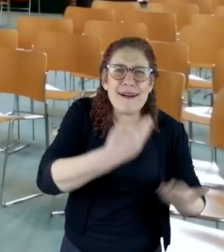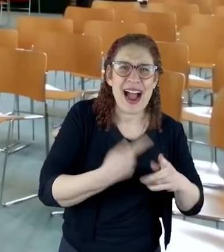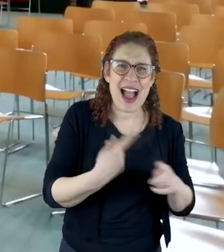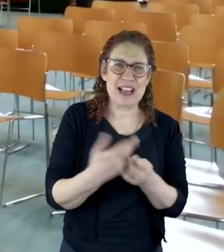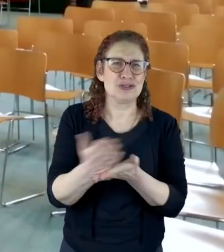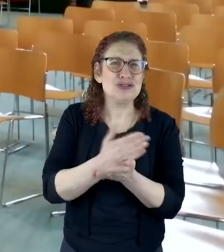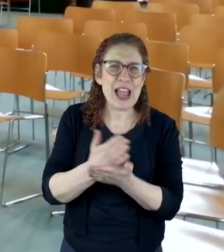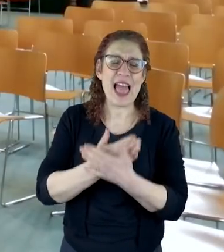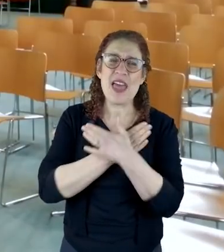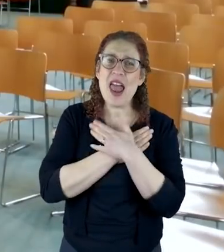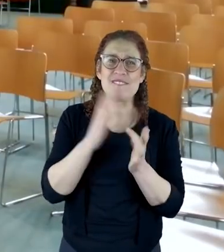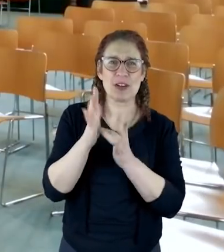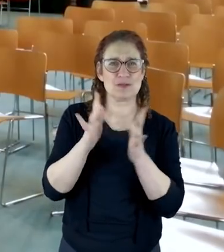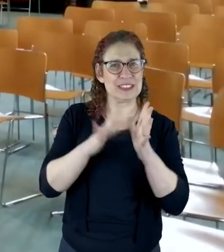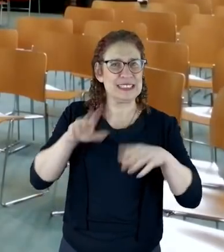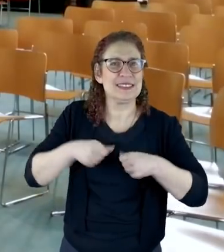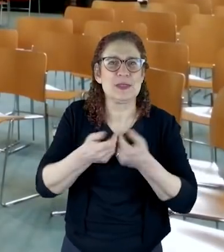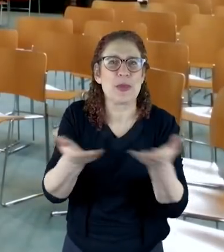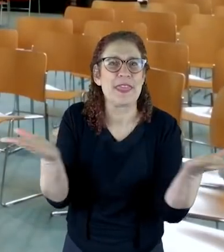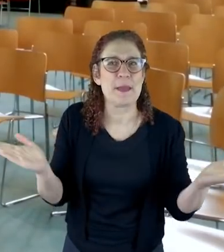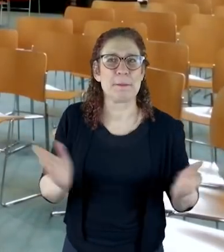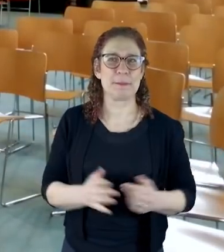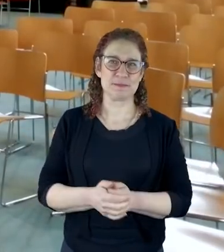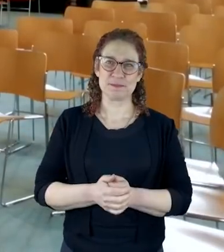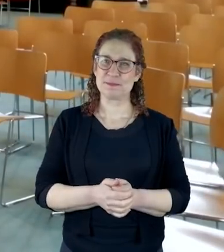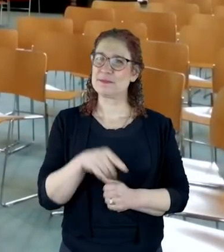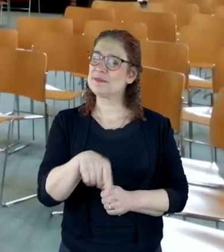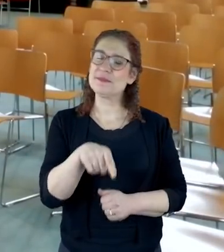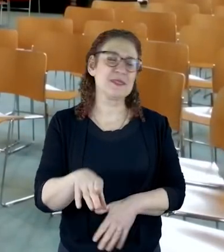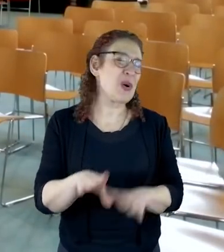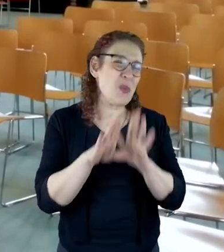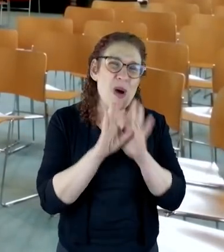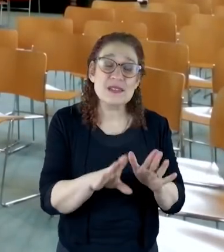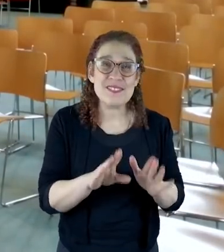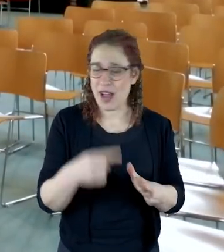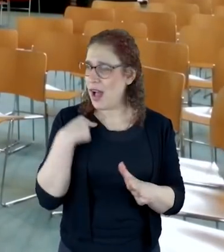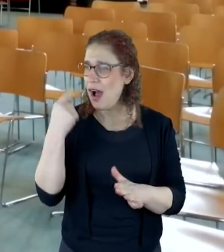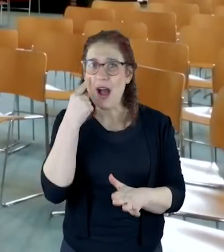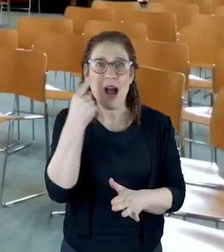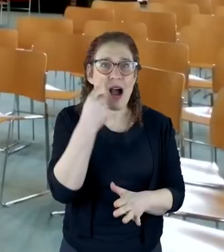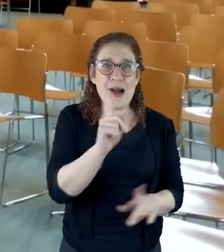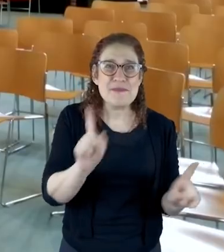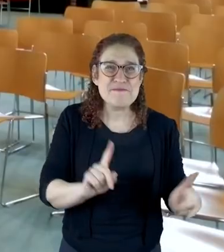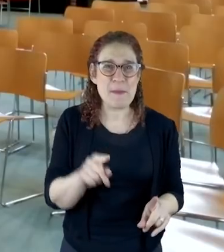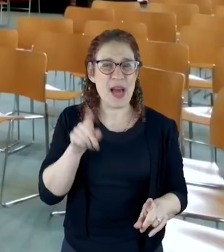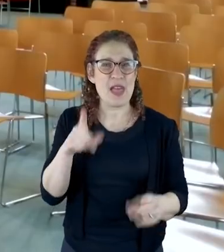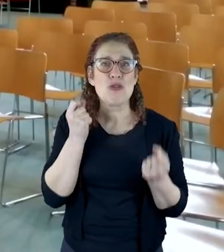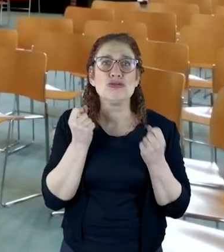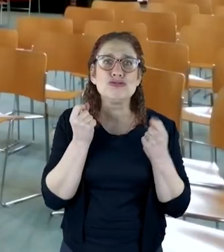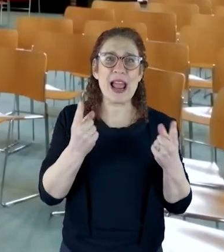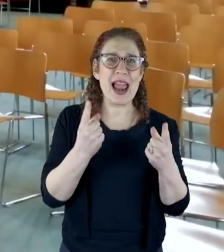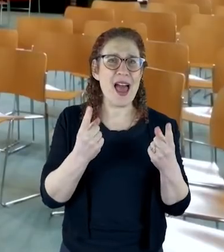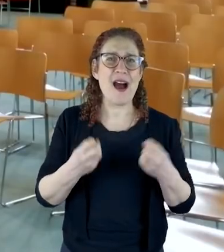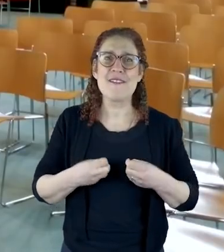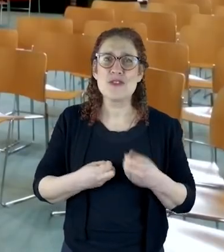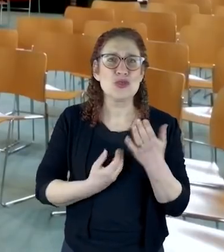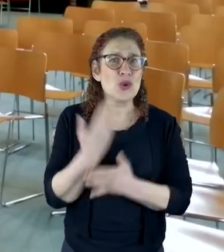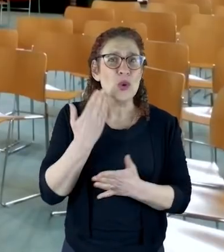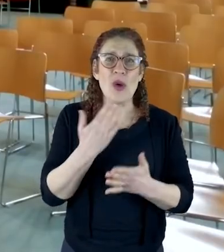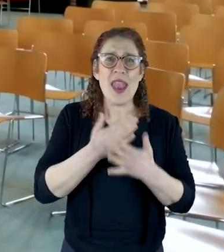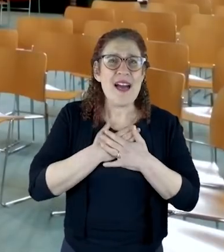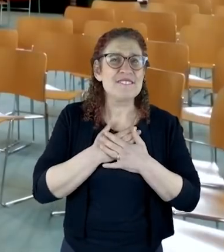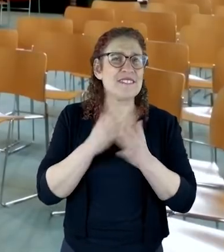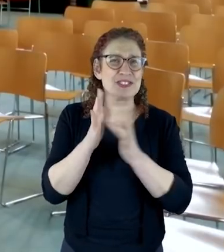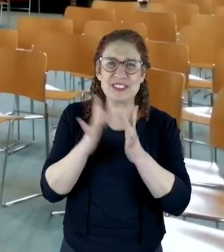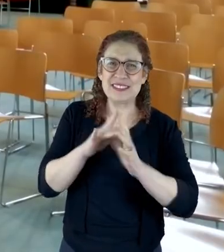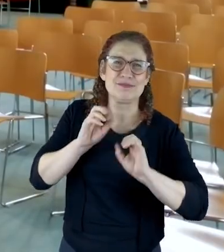and share the love of Jesus with them. It's wonderful to see people realize afresh the breadth and depth of